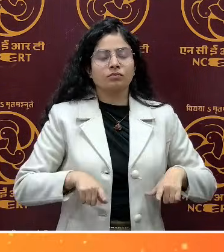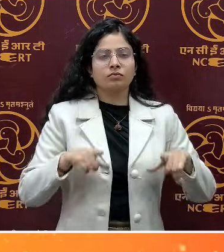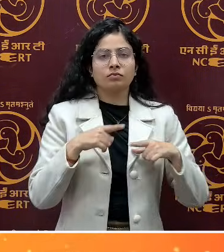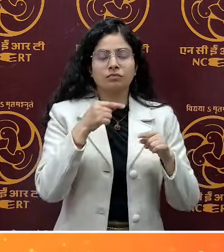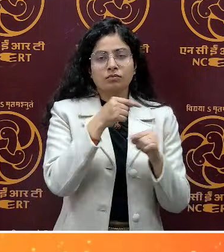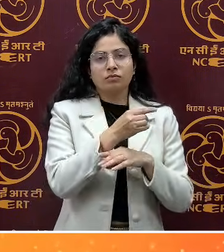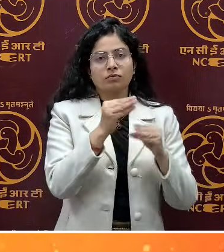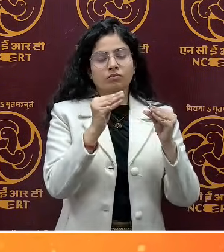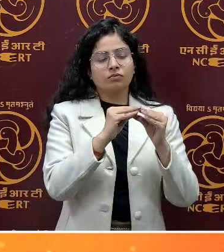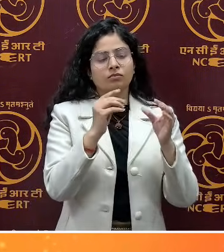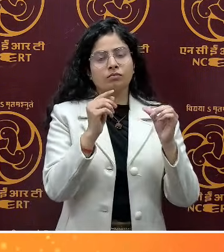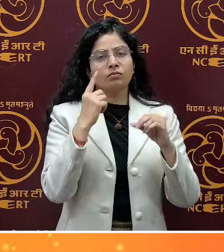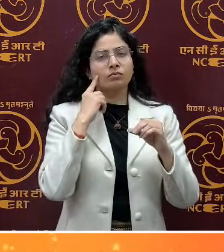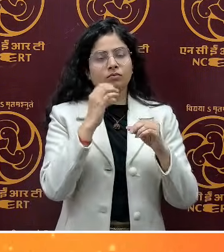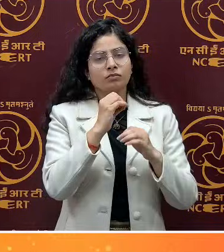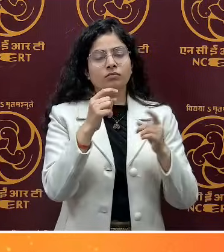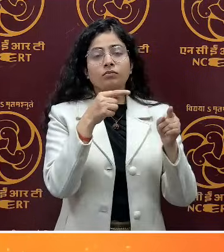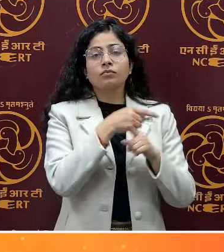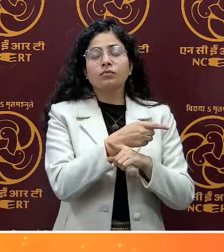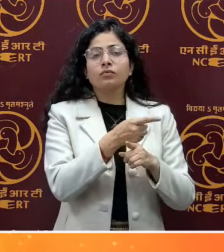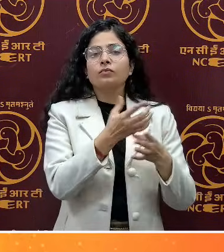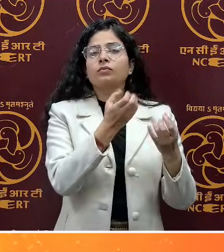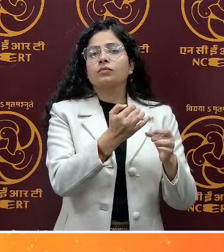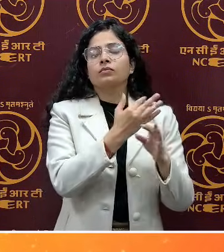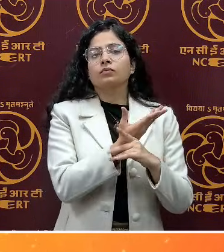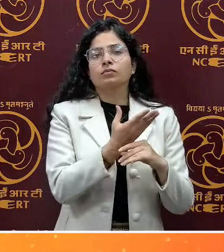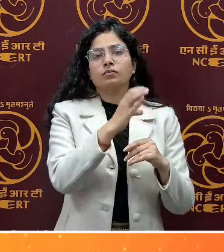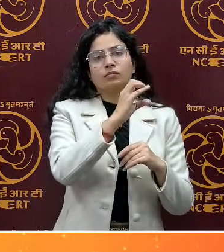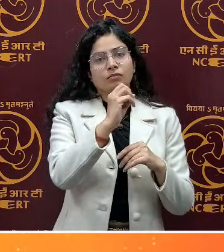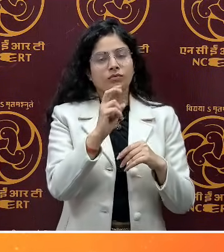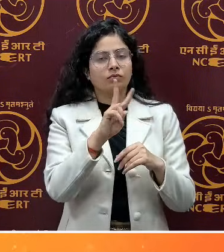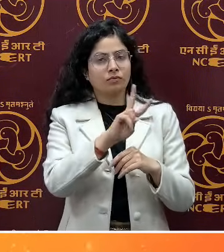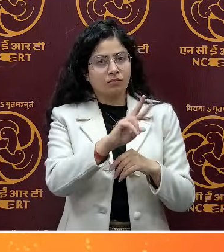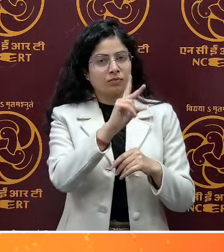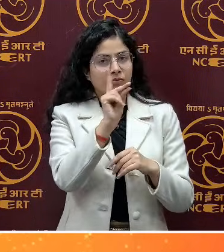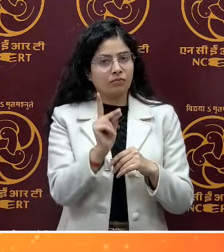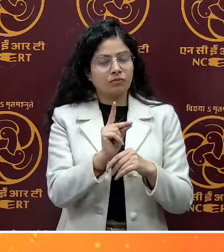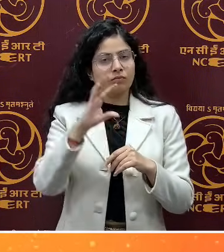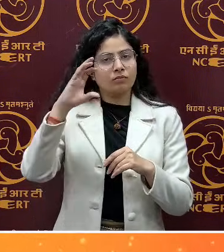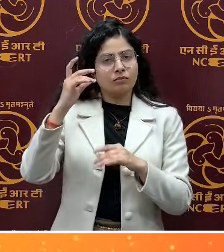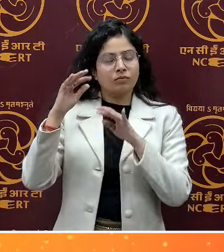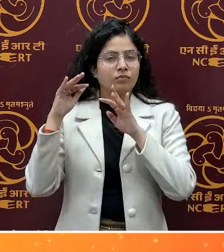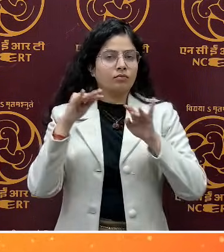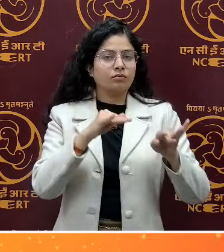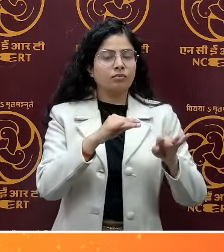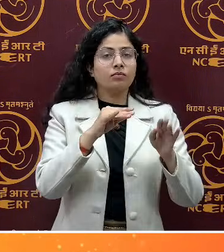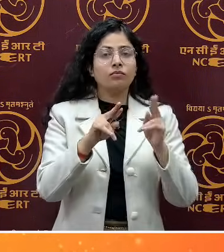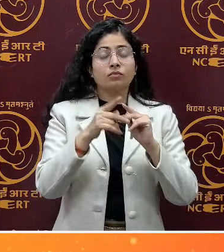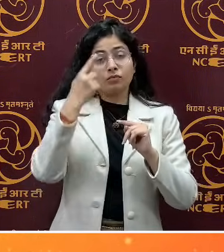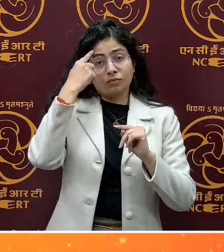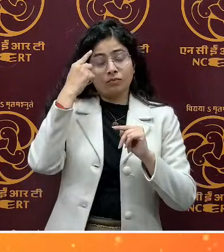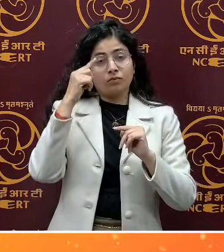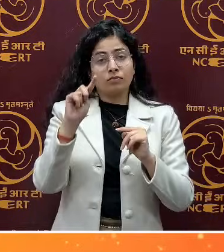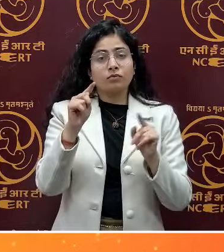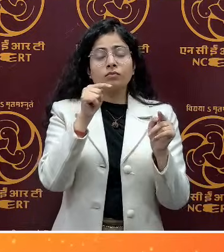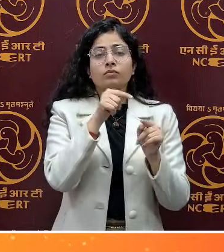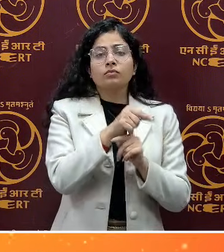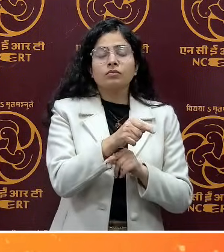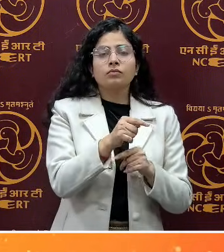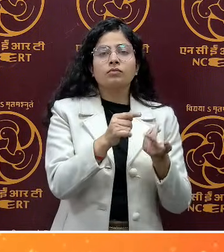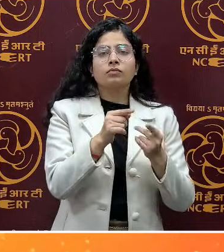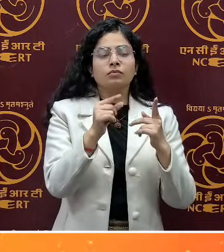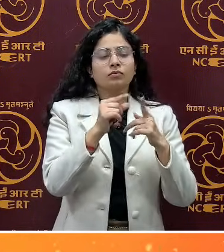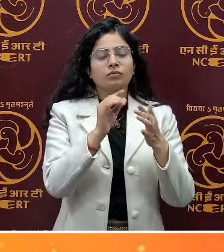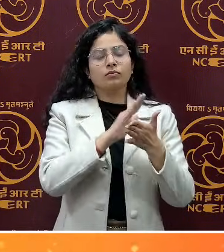Now they are dependent on carbon dioxide and sunlight to complete the process of photosynthesis and prepare the